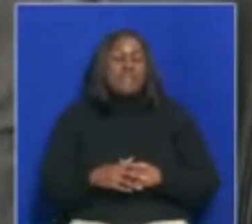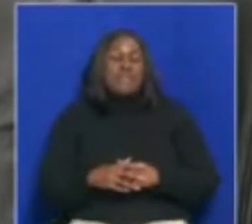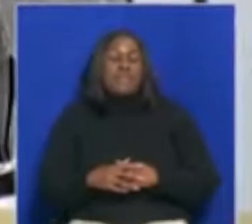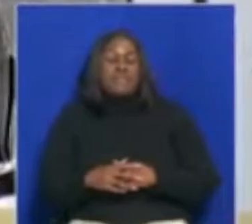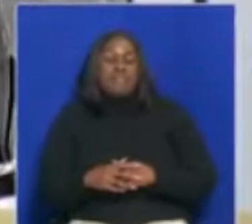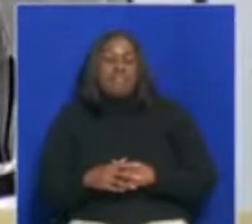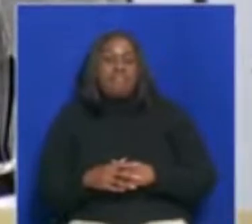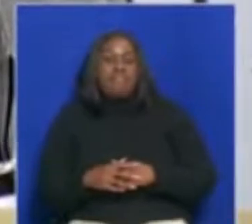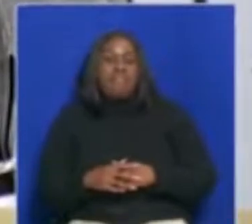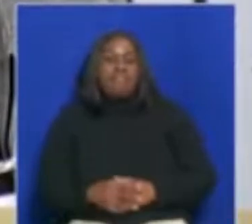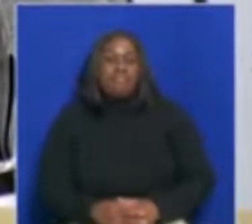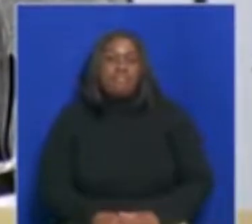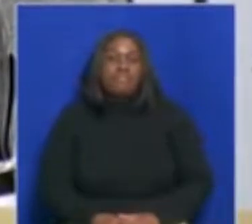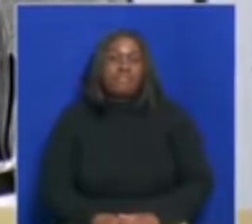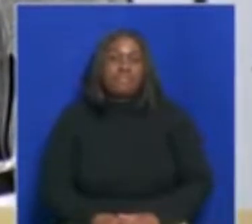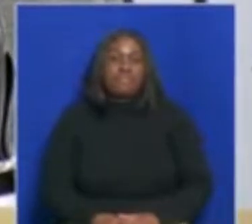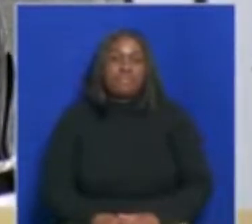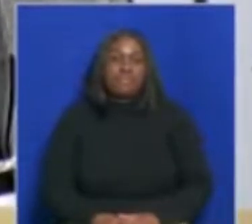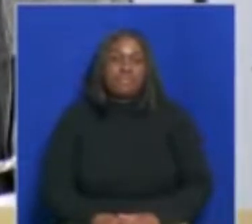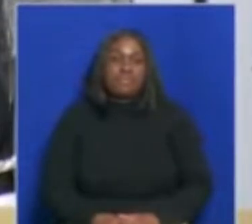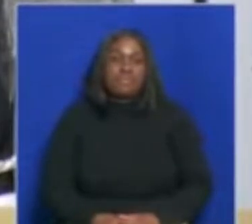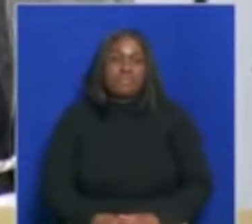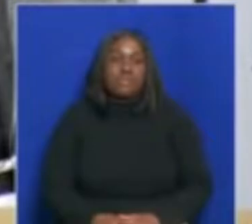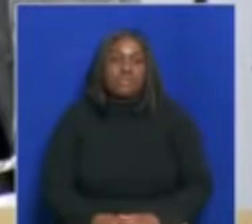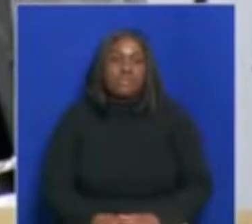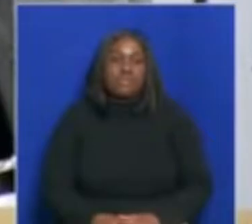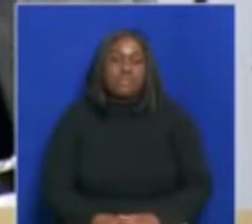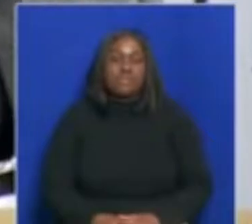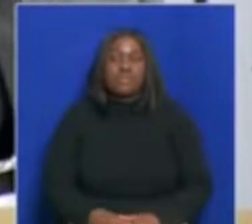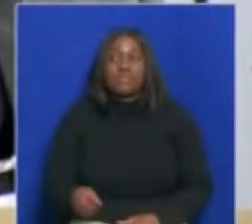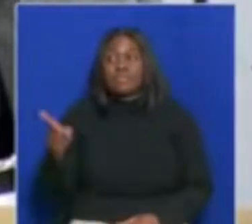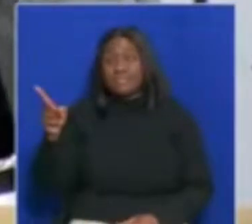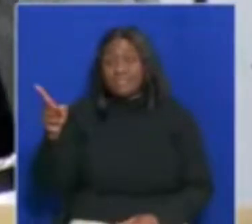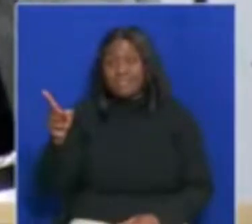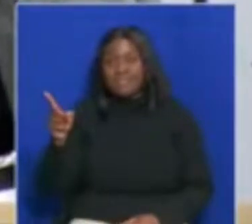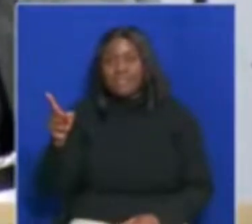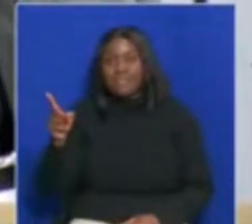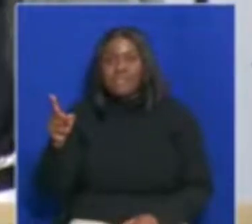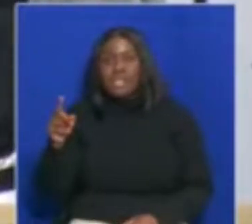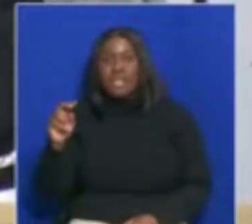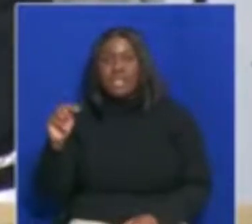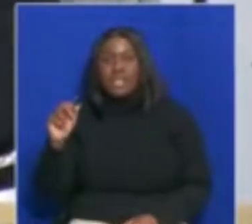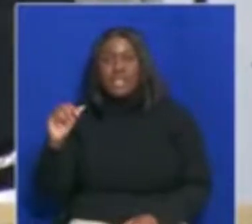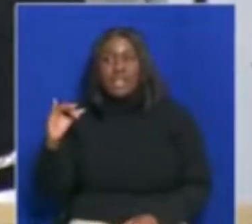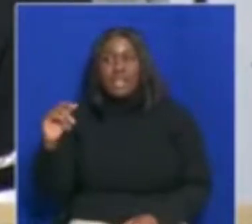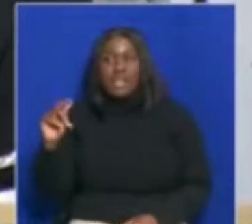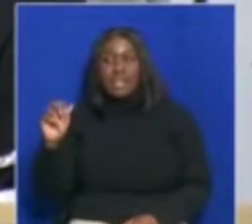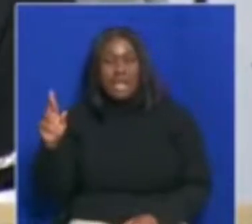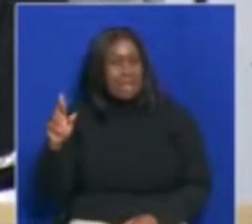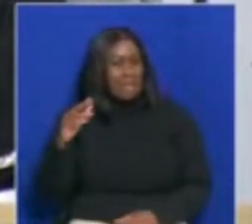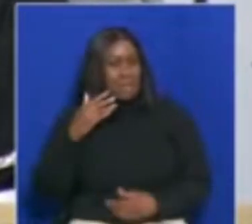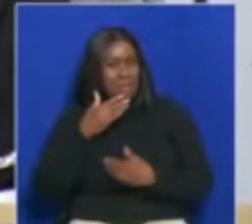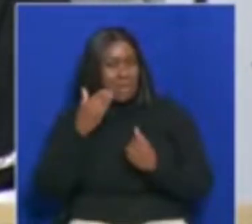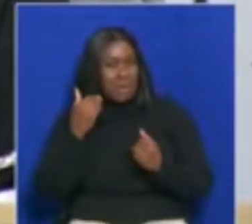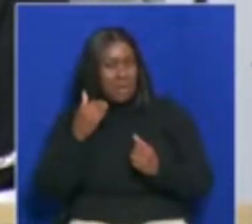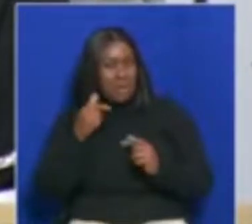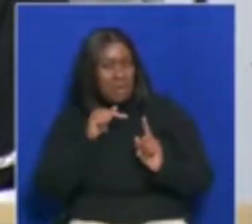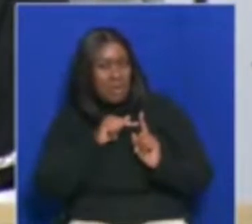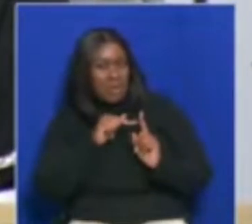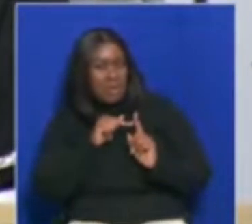From the transcript, Mr. Naika was initially unable to identify Bevan Loftus as a caller. Because if you see,